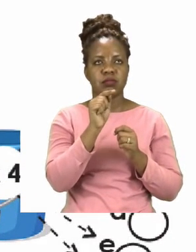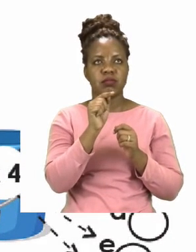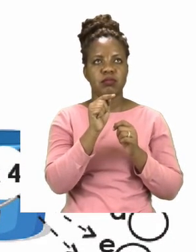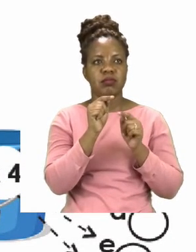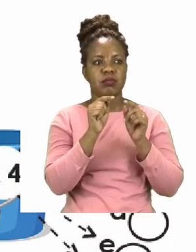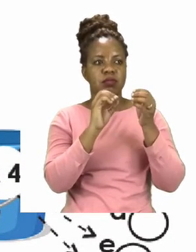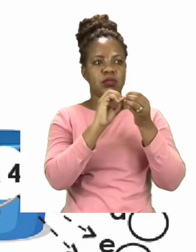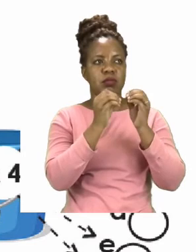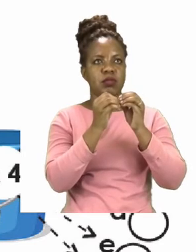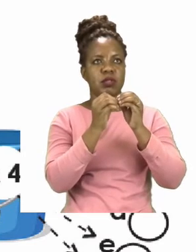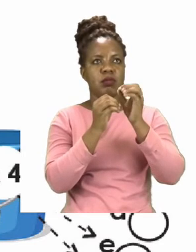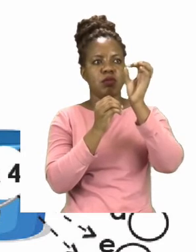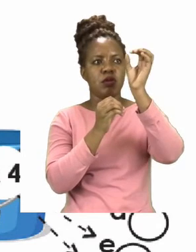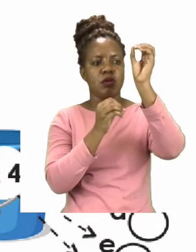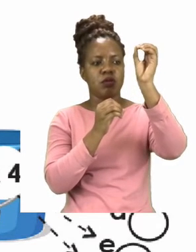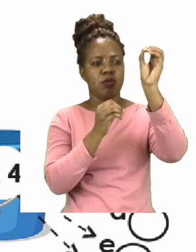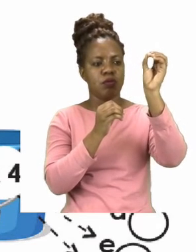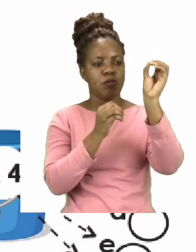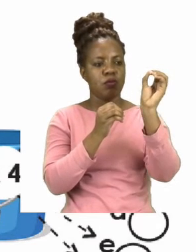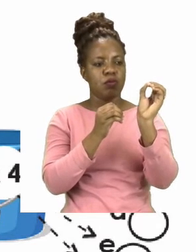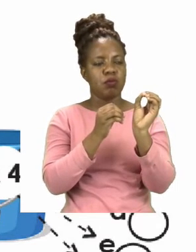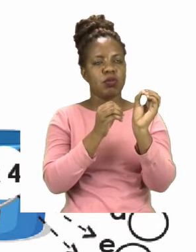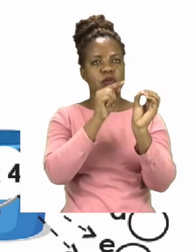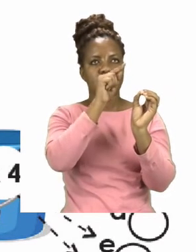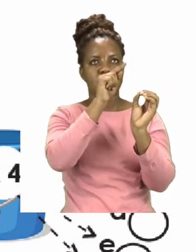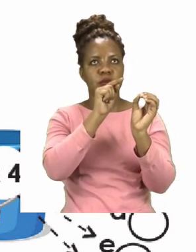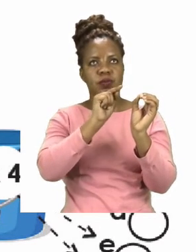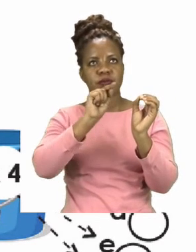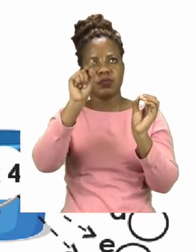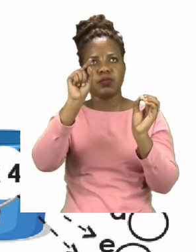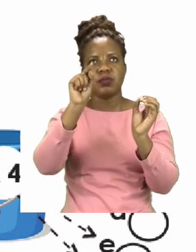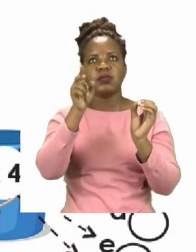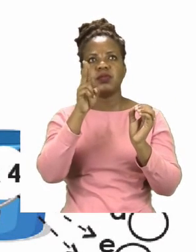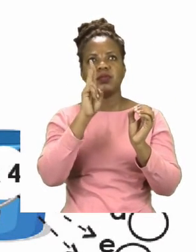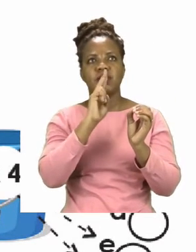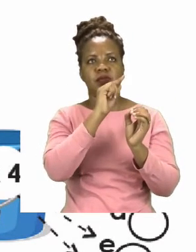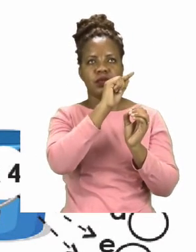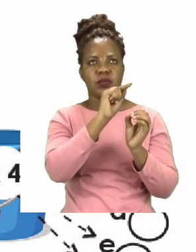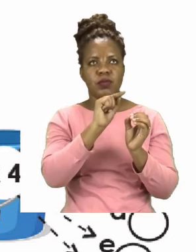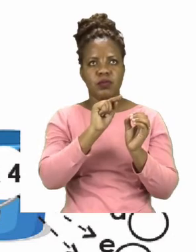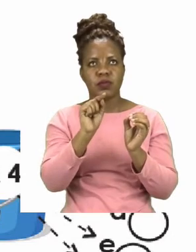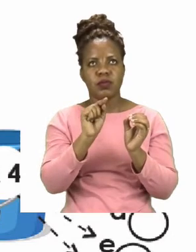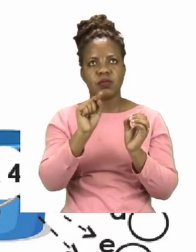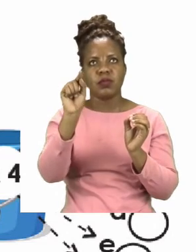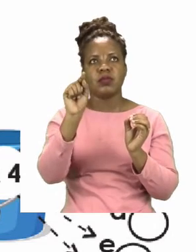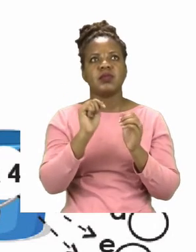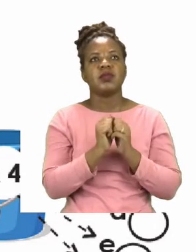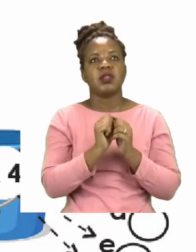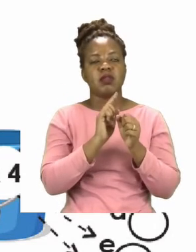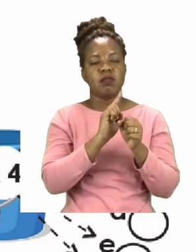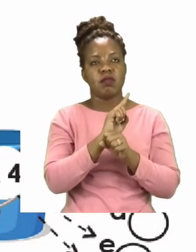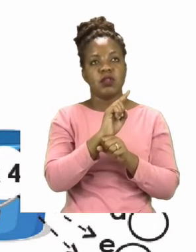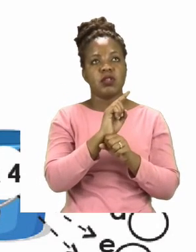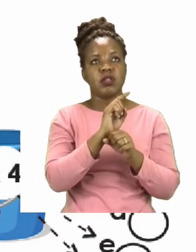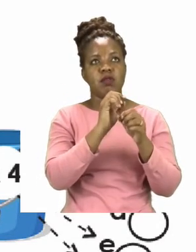going back out of the ball again. So we are going to do the first 4 together.